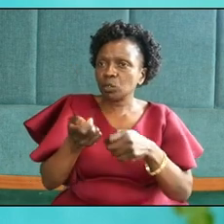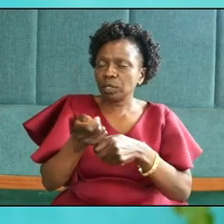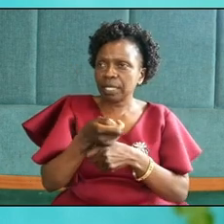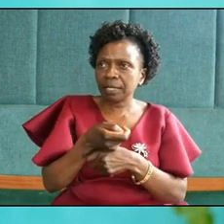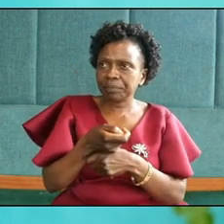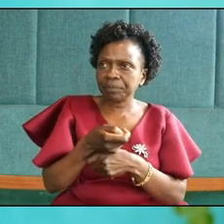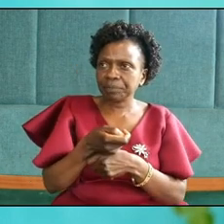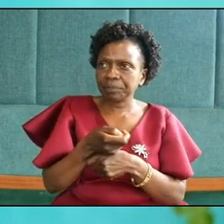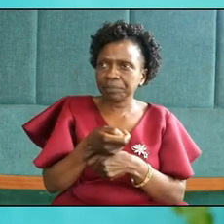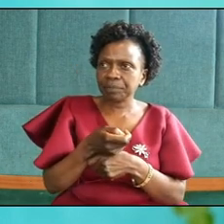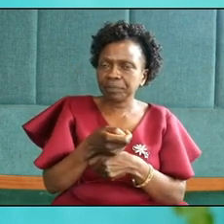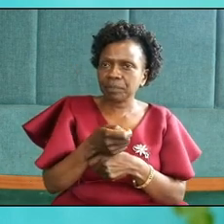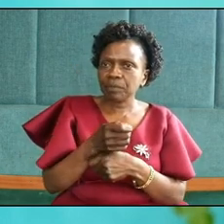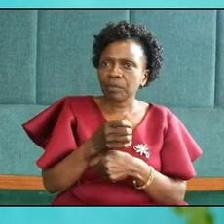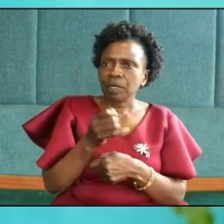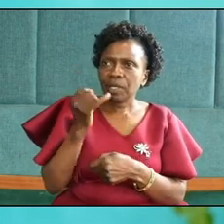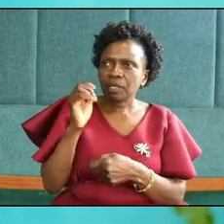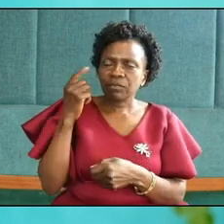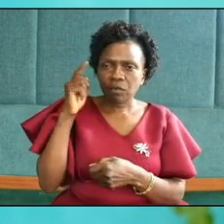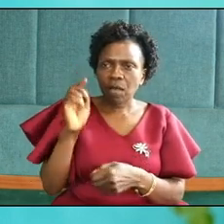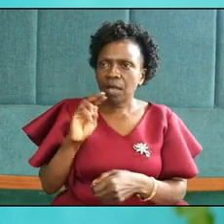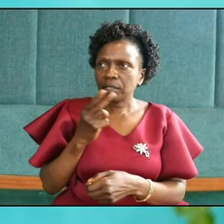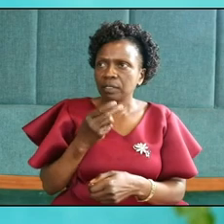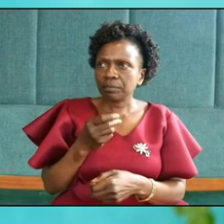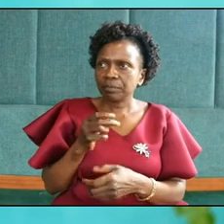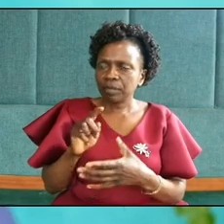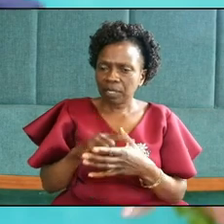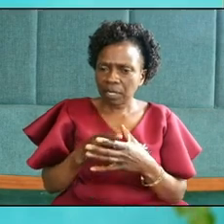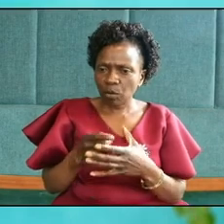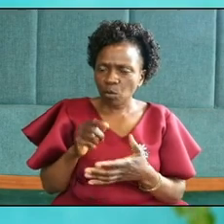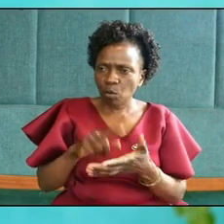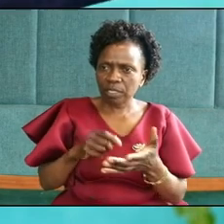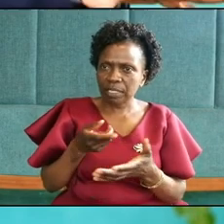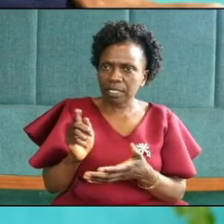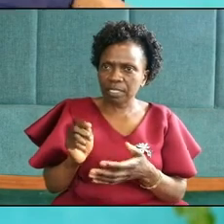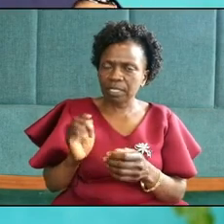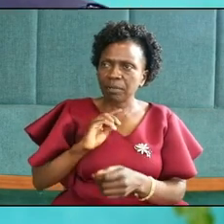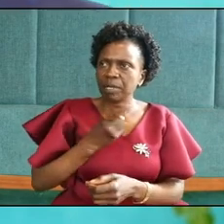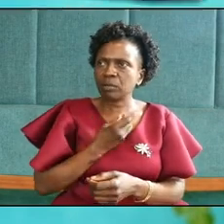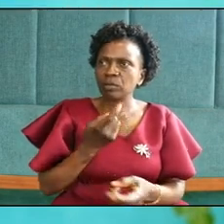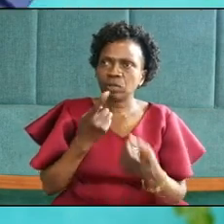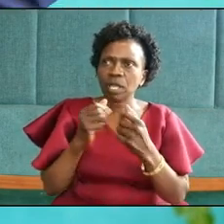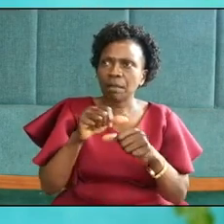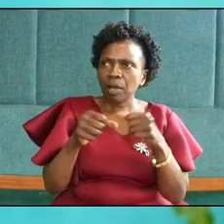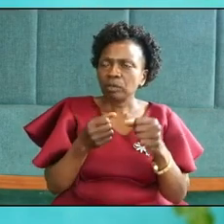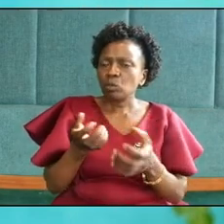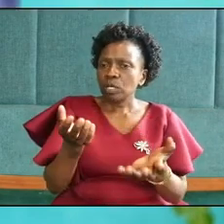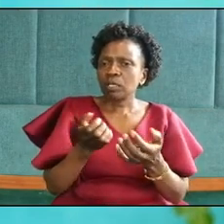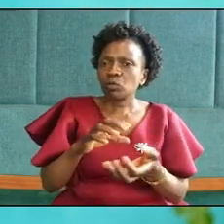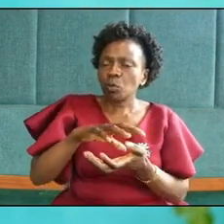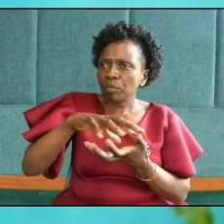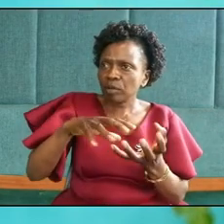training is important for us. But then, what is this VUCA we are talking about? Impacting VUCA. One, we need to